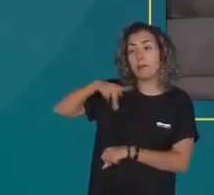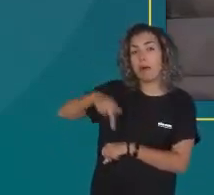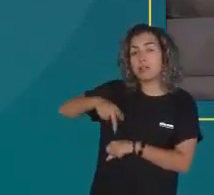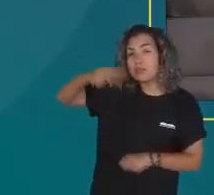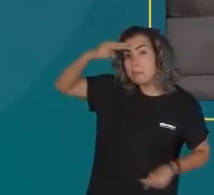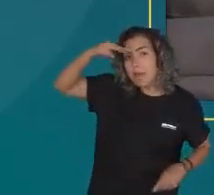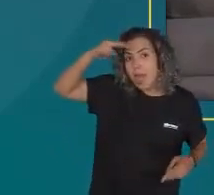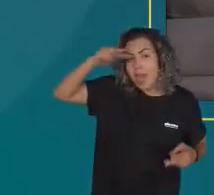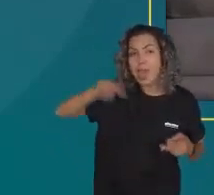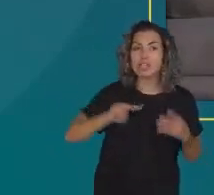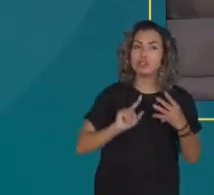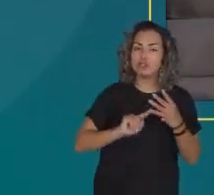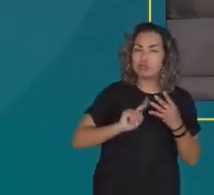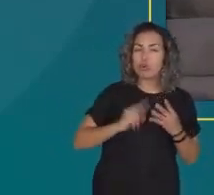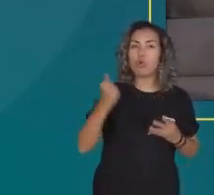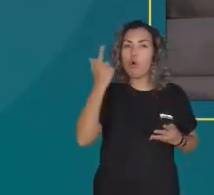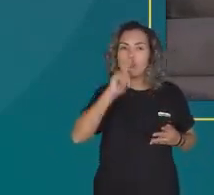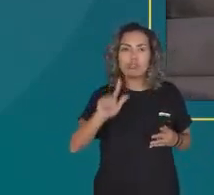green and blue